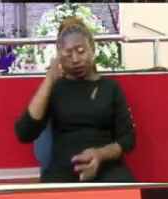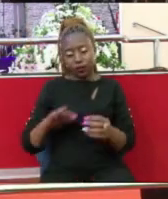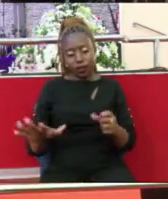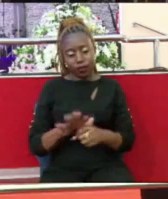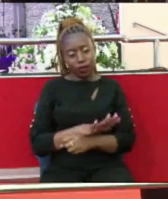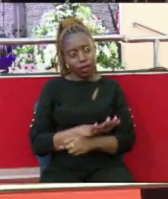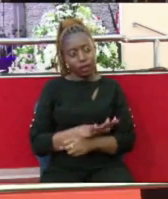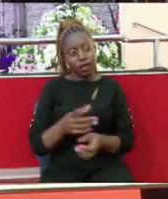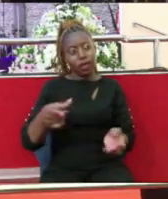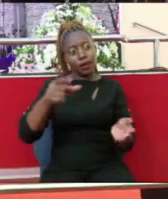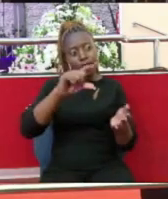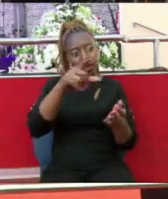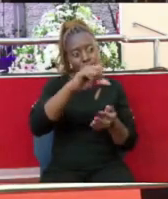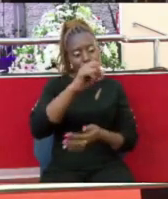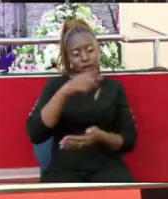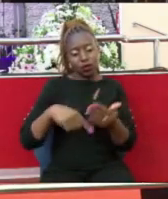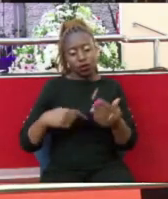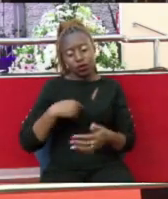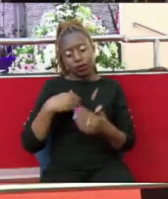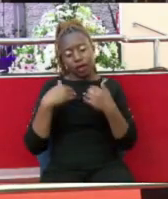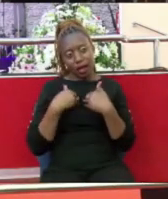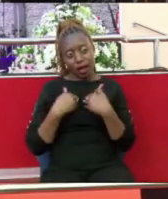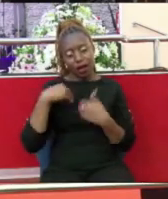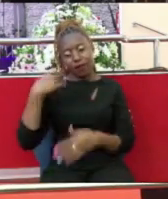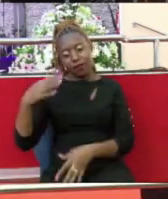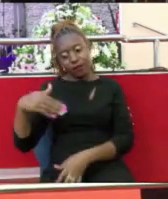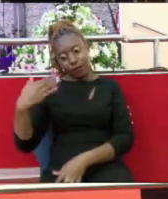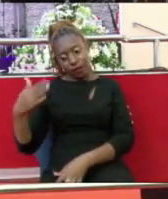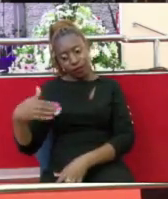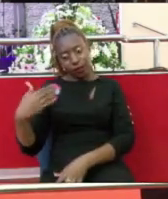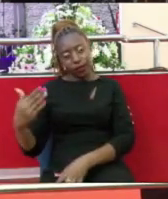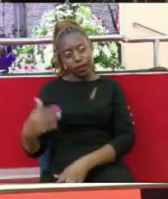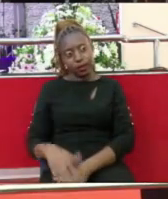I have every day and the other day.